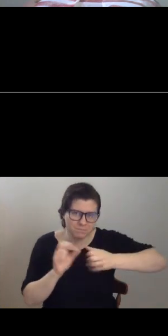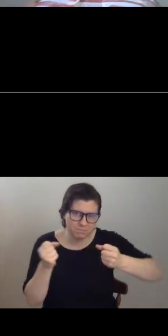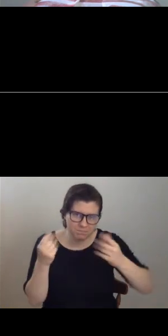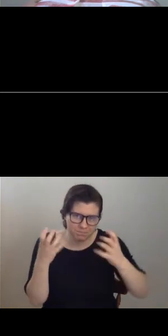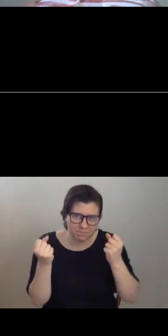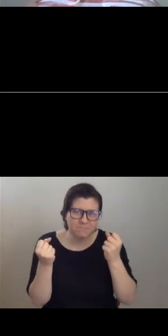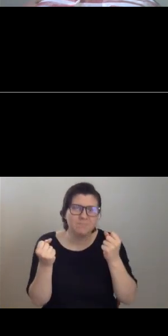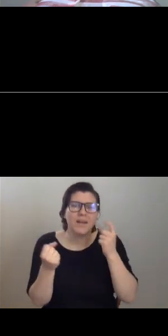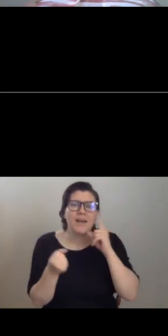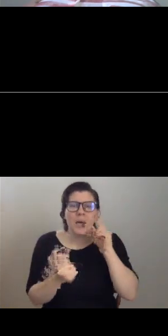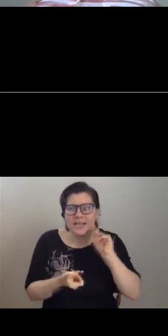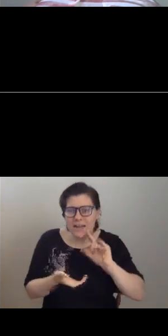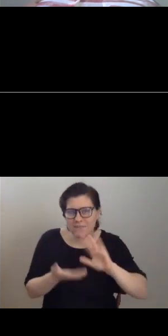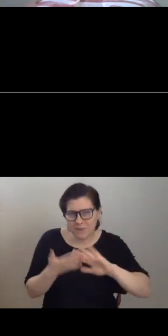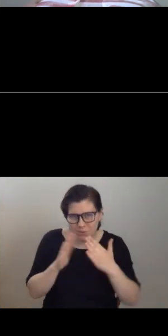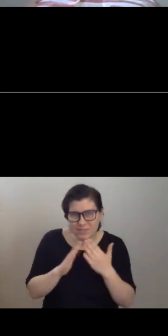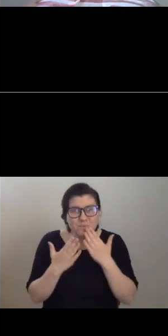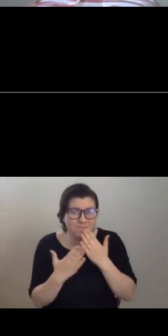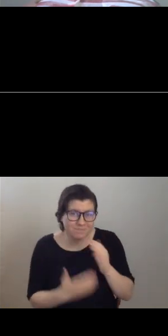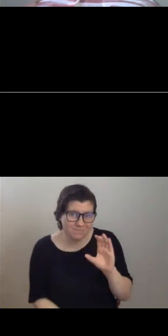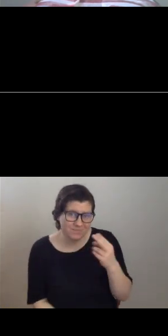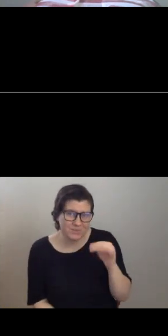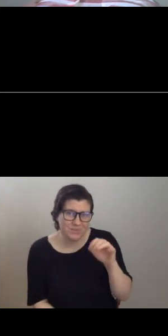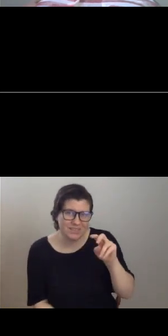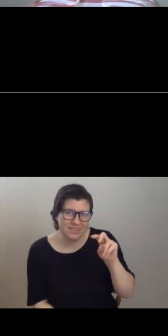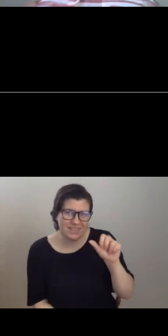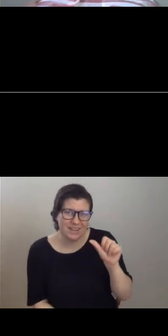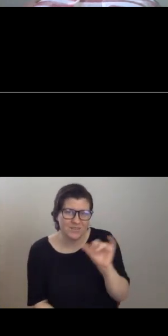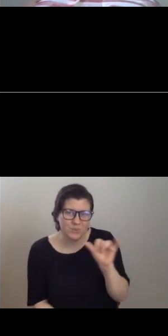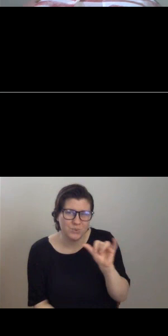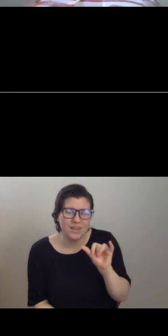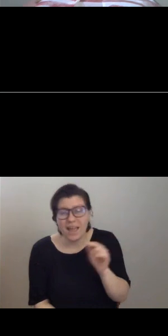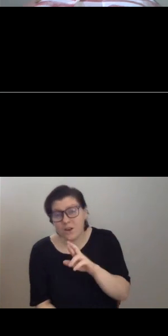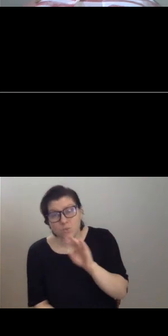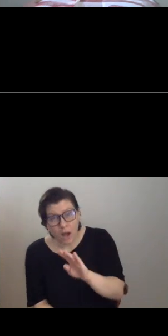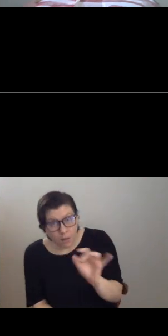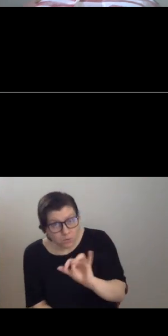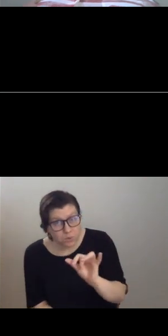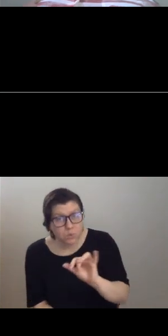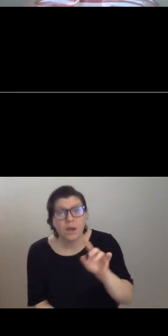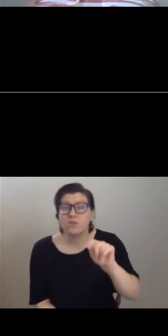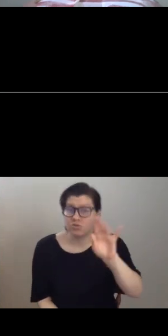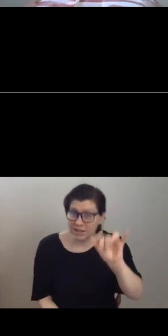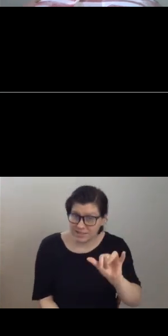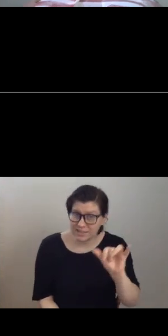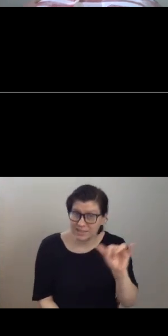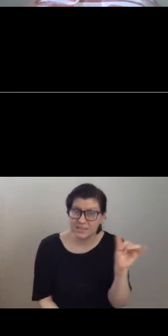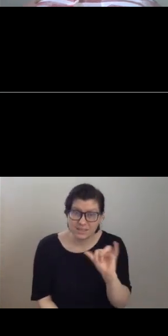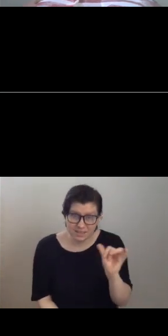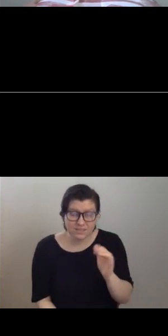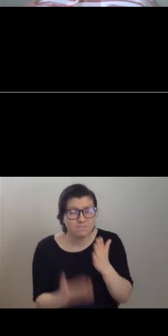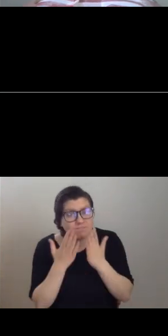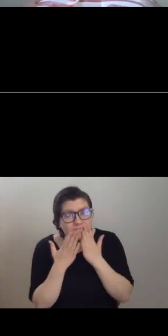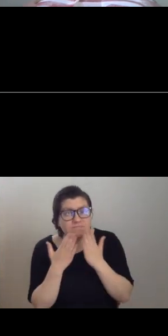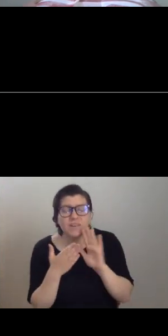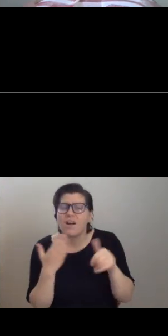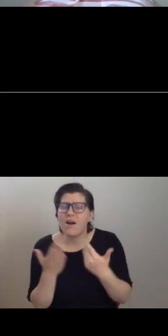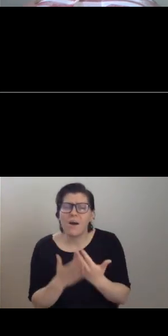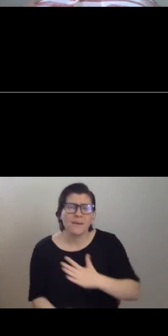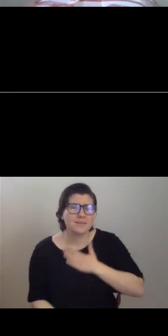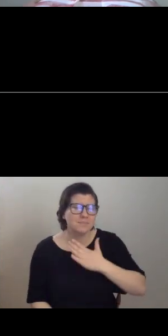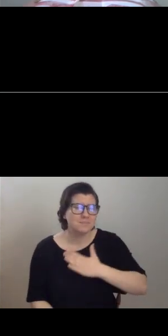to our deaf community. So thank you, Christina, and for Rob and Tracy. It's always a pleasure to